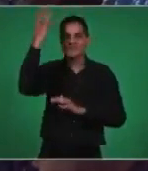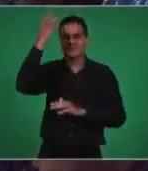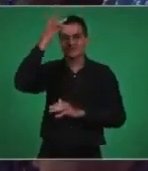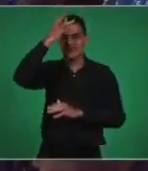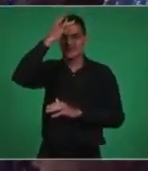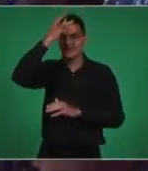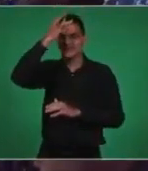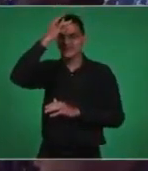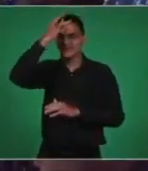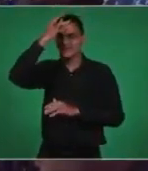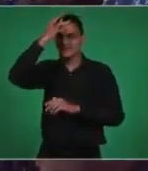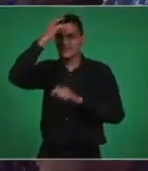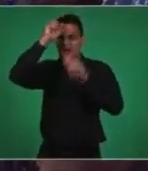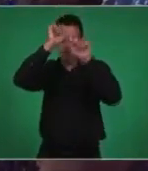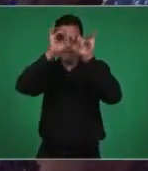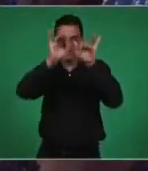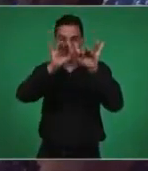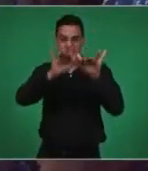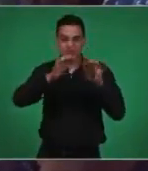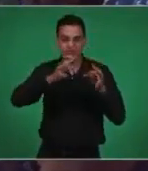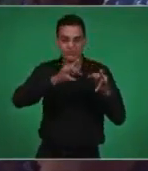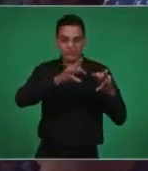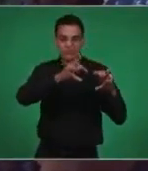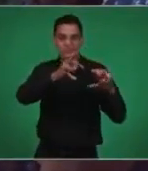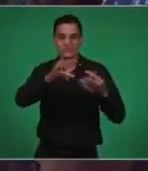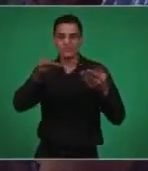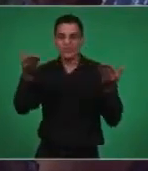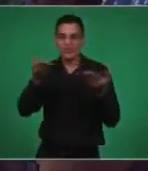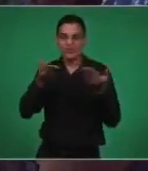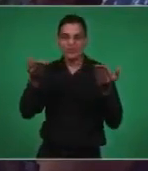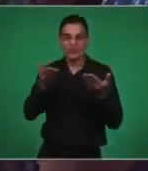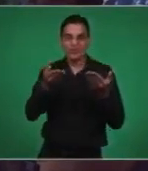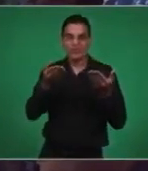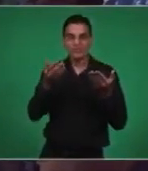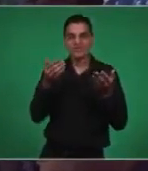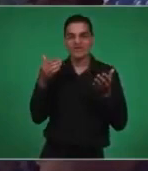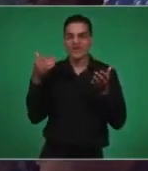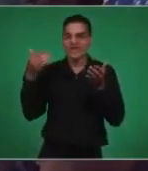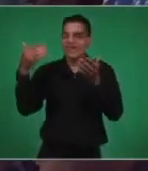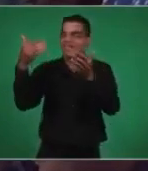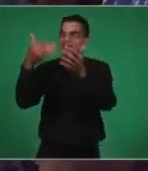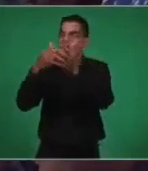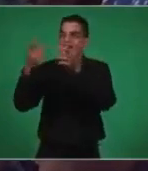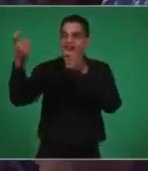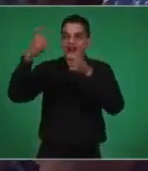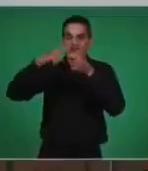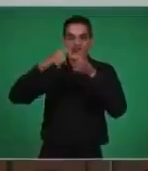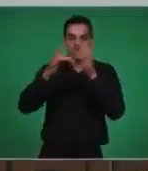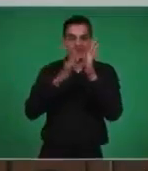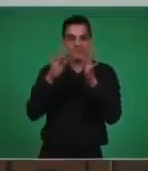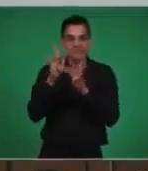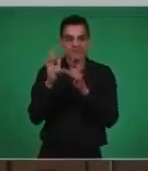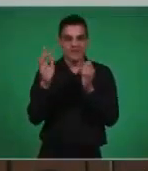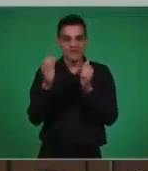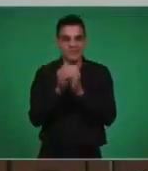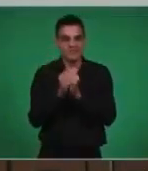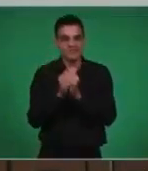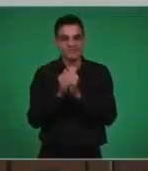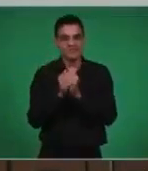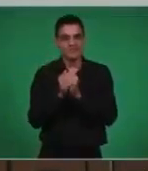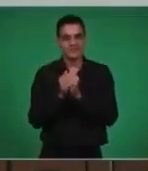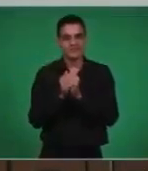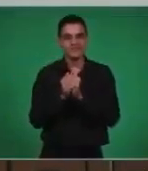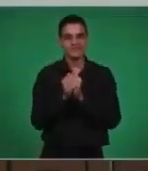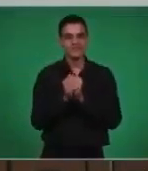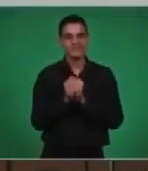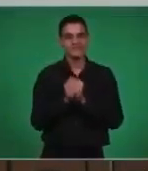God be upon you and upon the entire people of God, now and forevermore. Amen. I'd like to